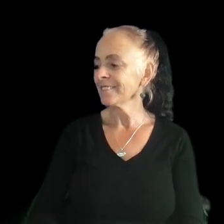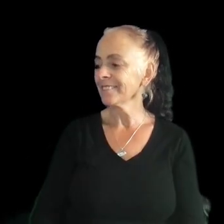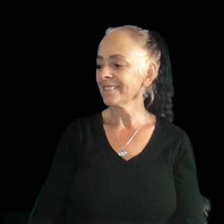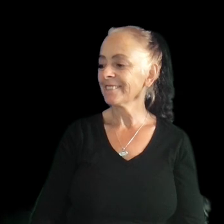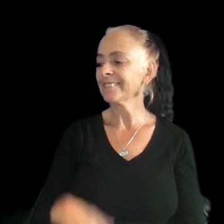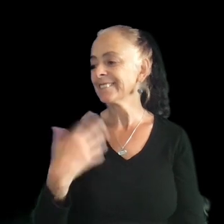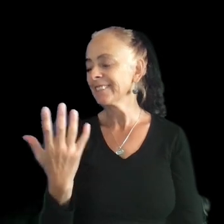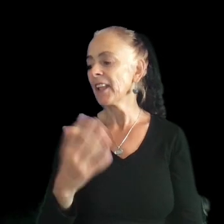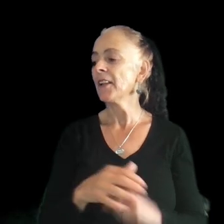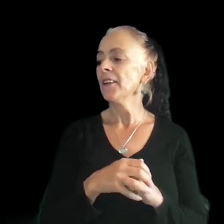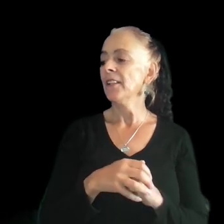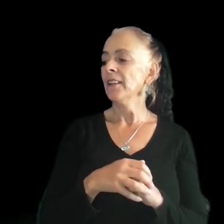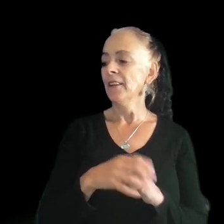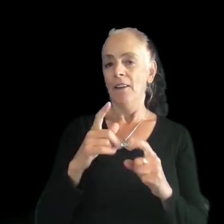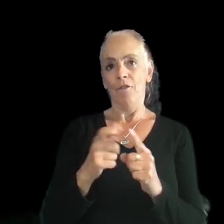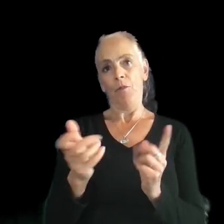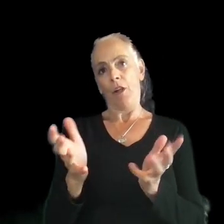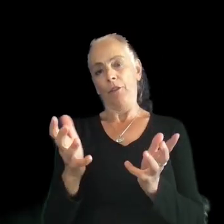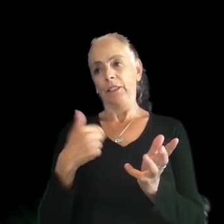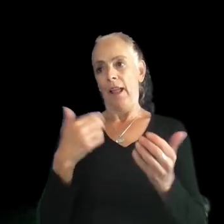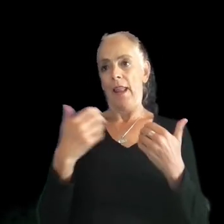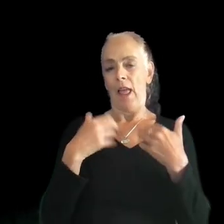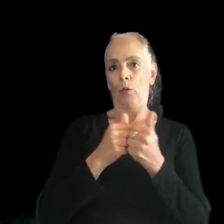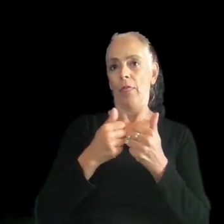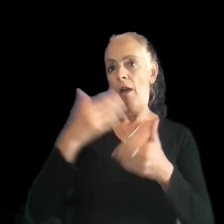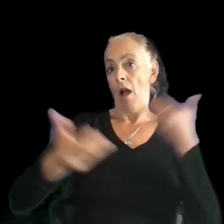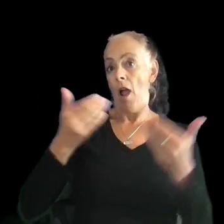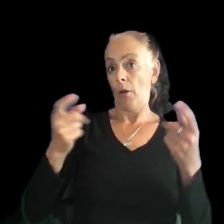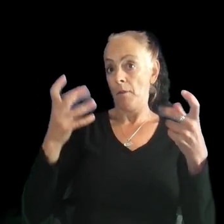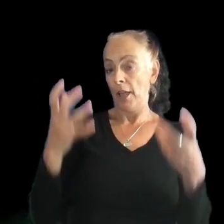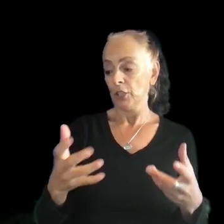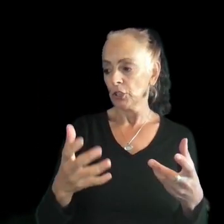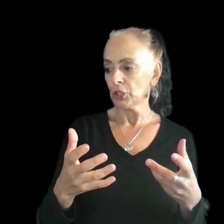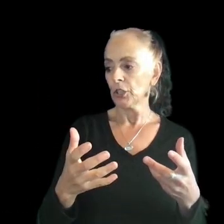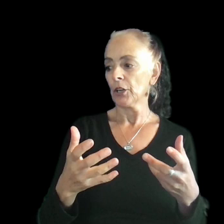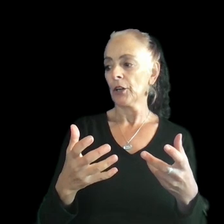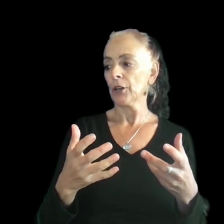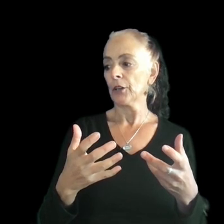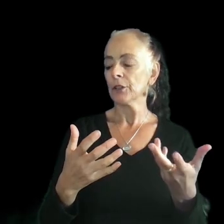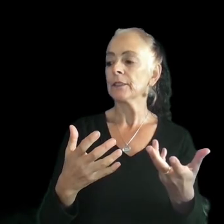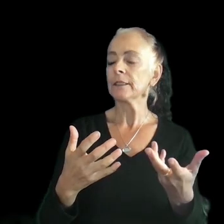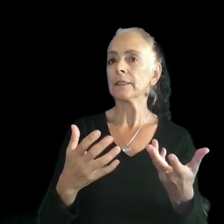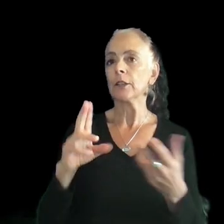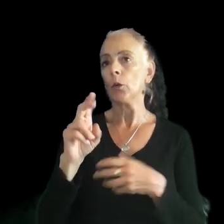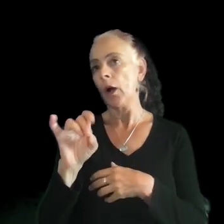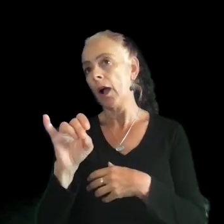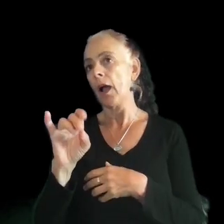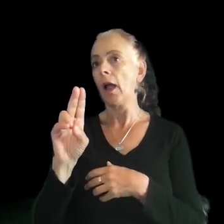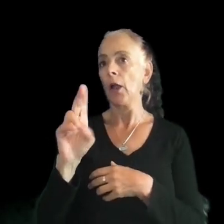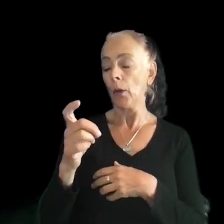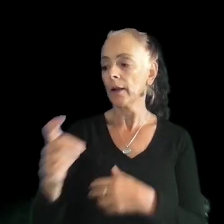uh from the conversations that i've had with hiring managers um and not being myself one specifically in uiux but